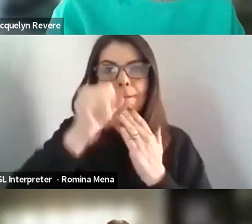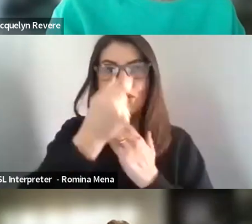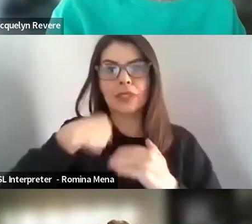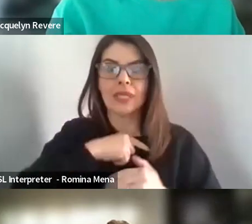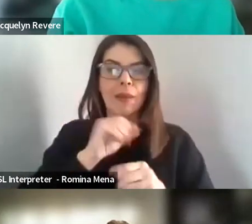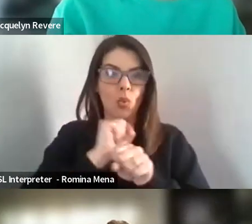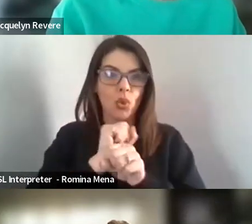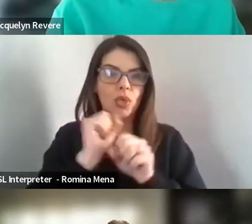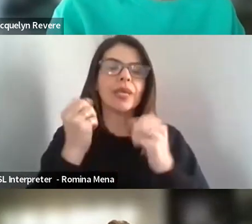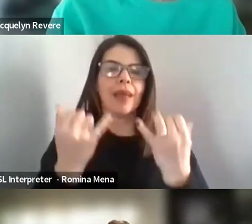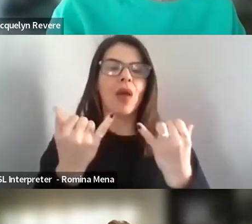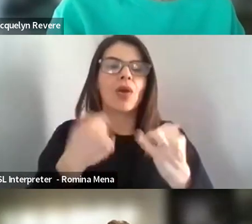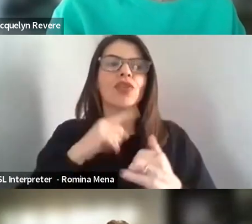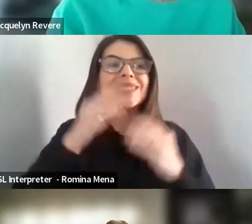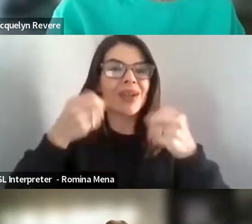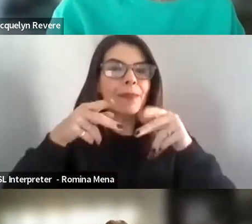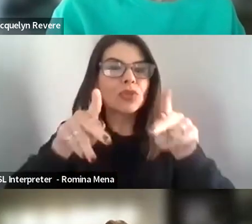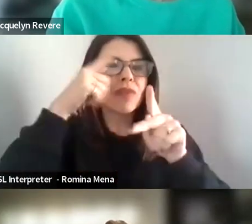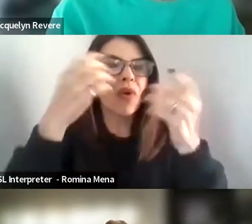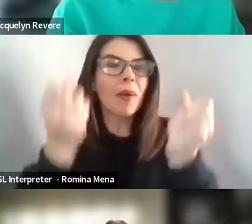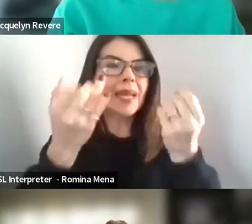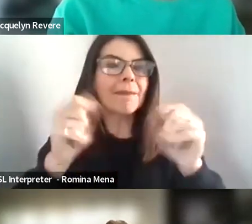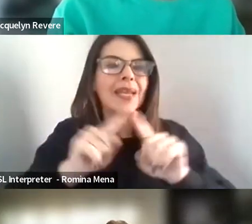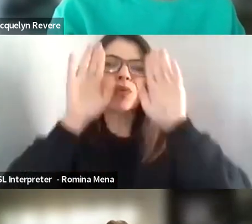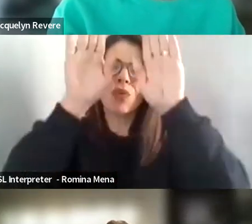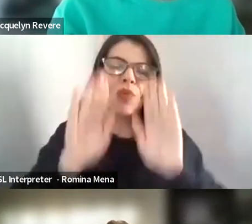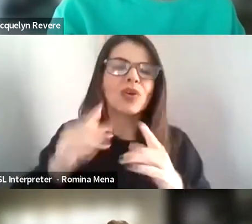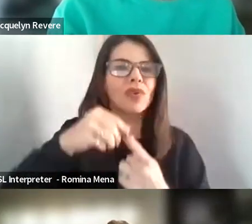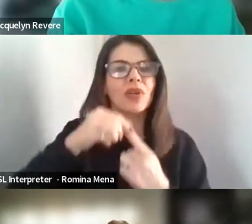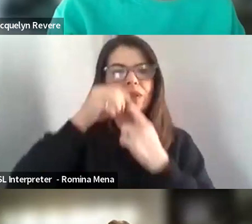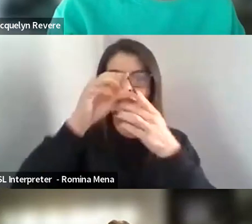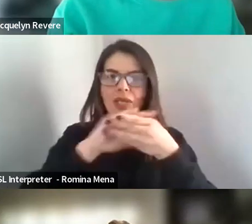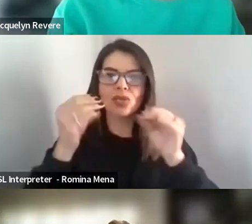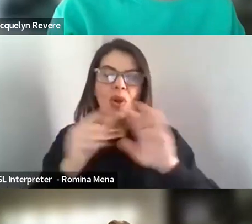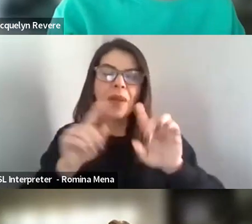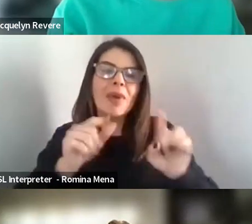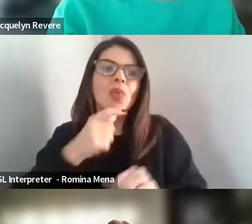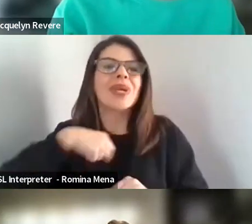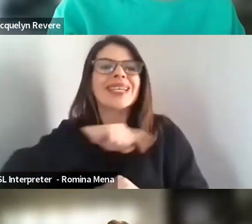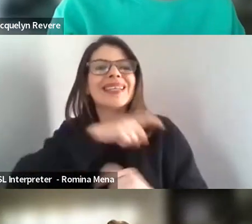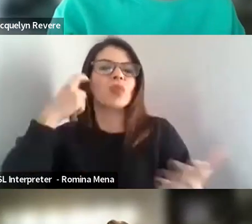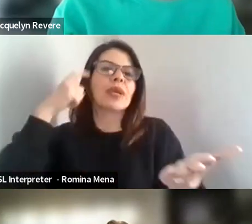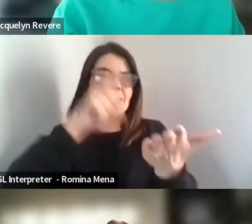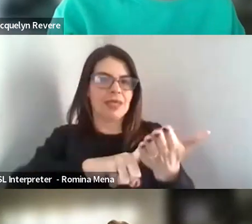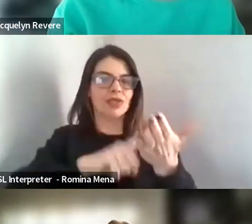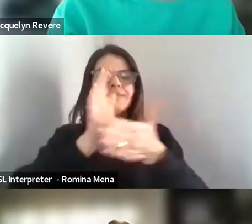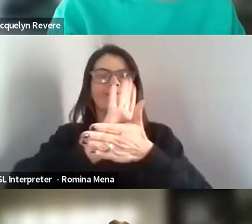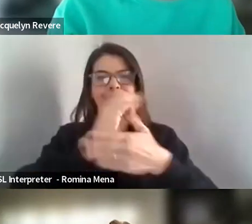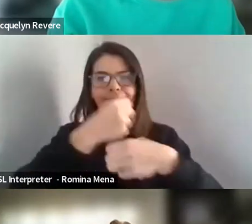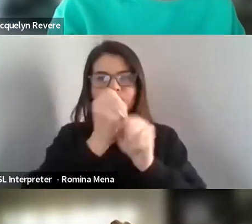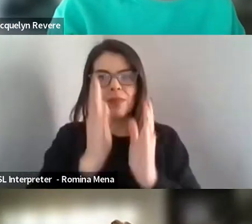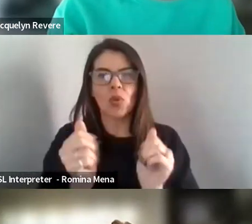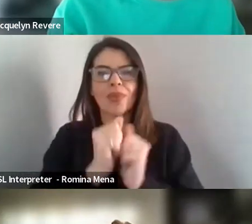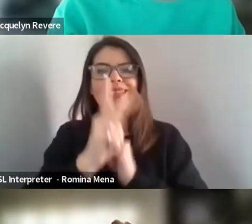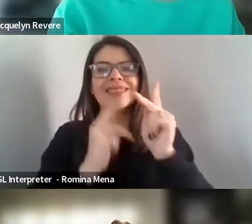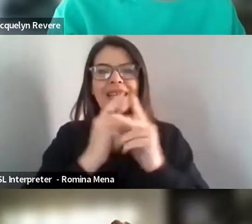on. There's an opportunity for lots of incredible and authentic stories, but there needs to be the recognition that filmmakers with these kinds of